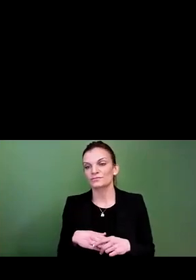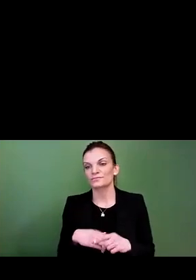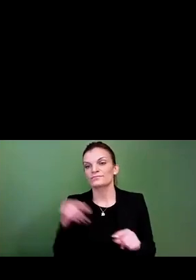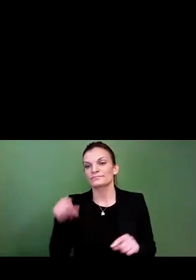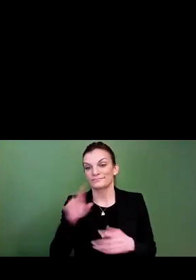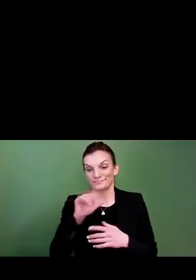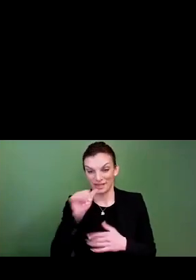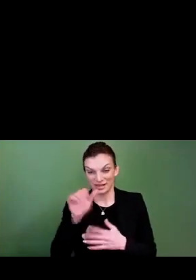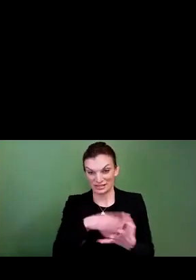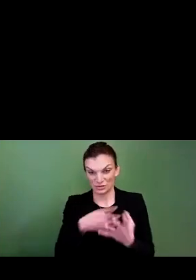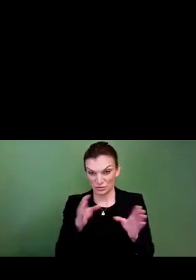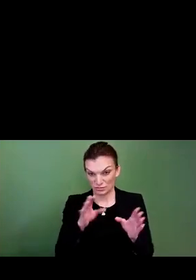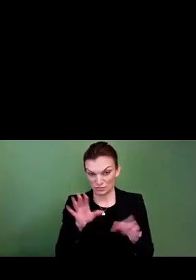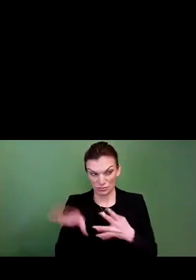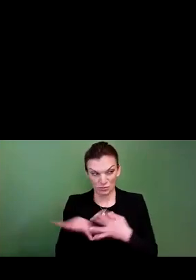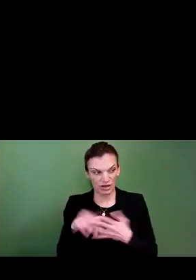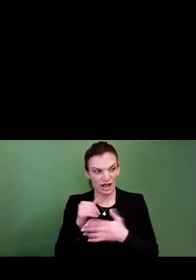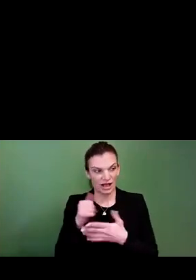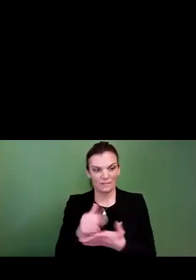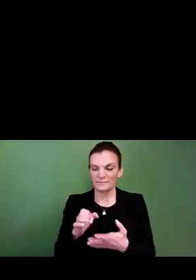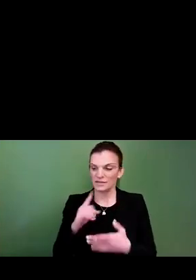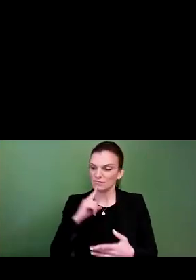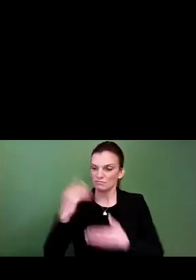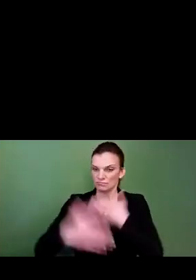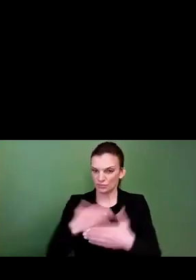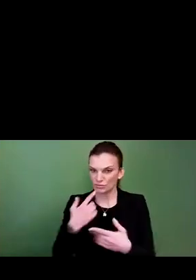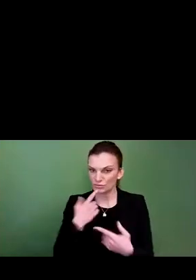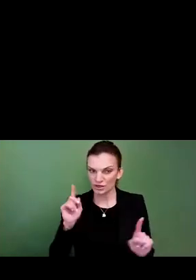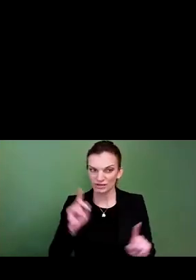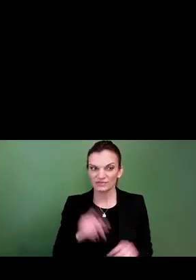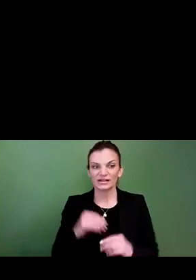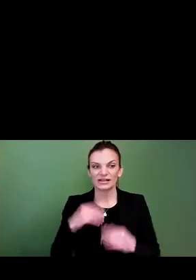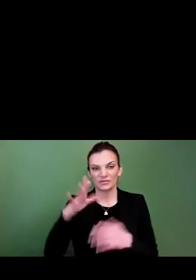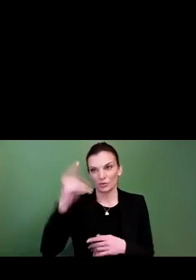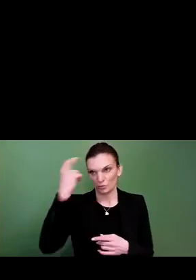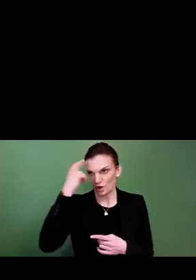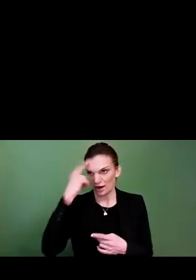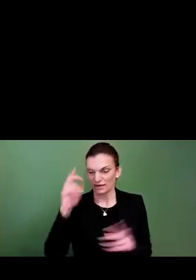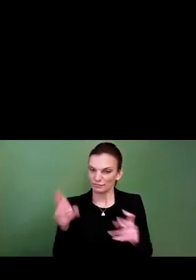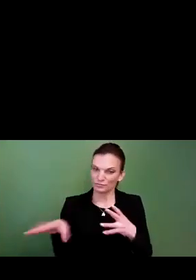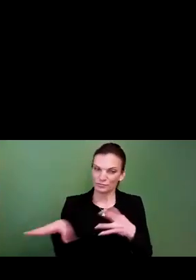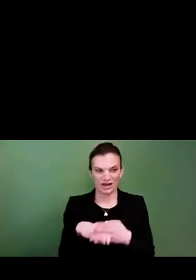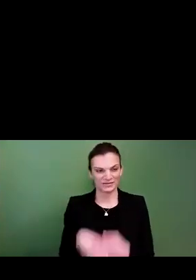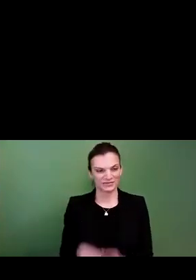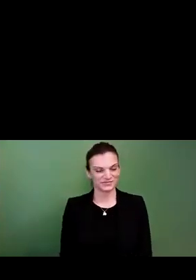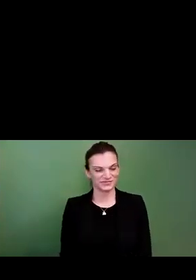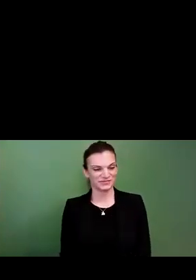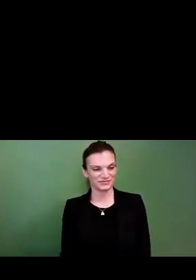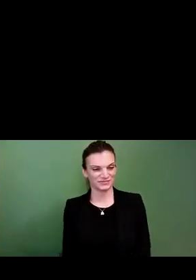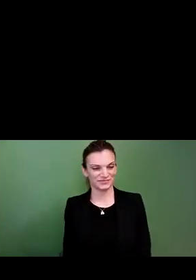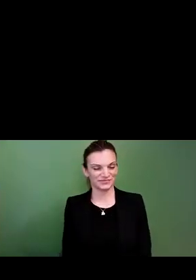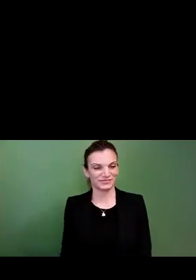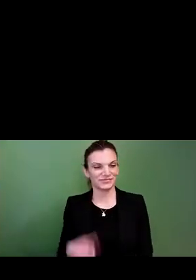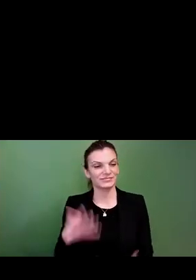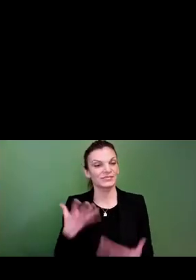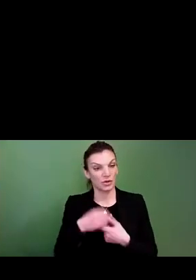breaks help you be a productive employee by giving your brain a much needed rest. So include a few breaks during